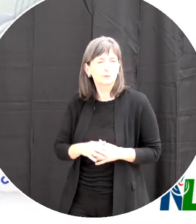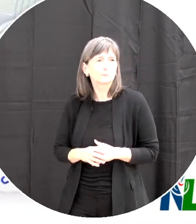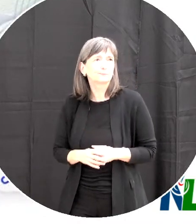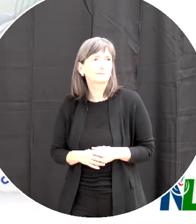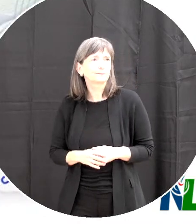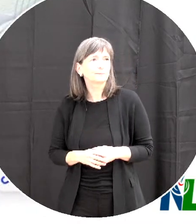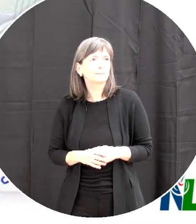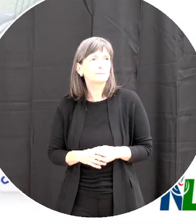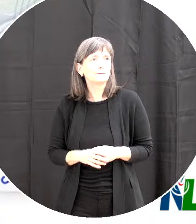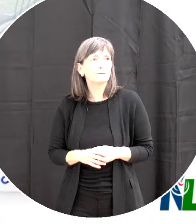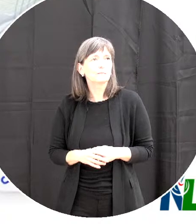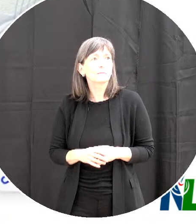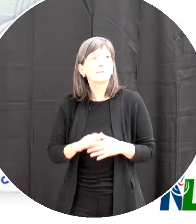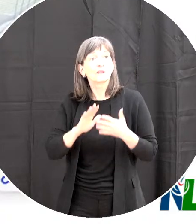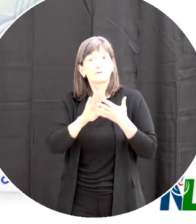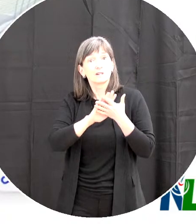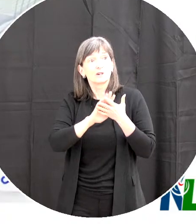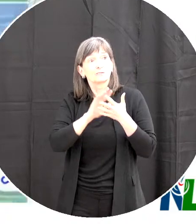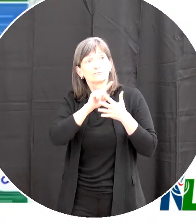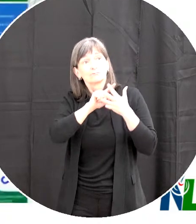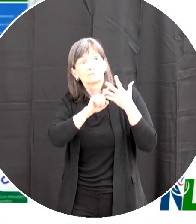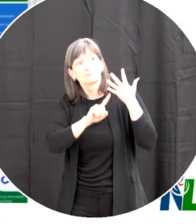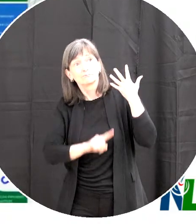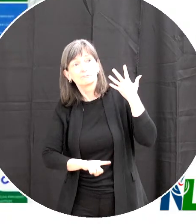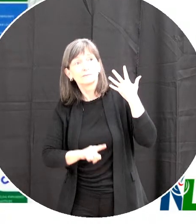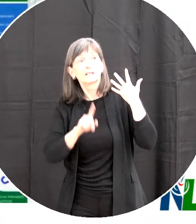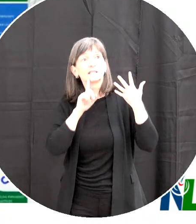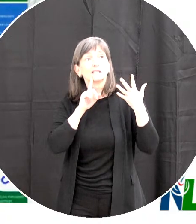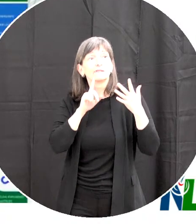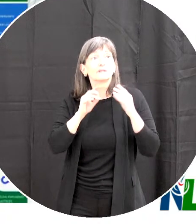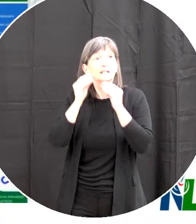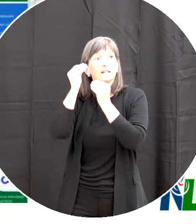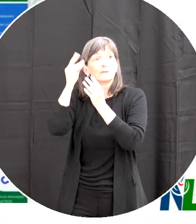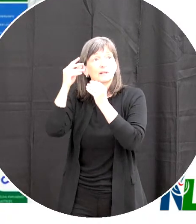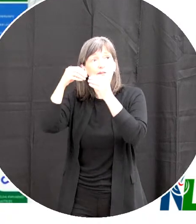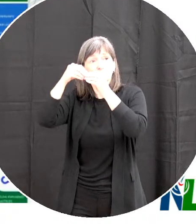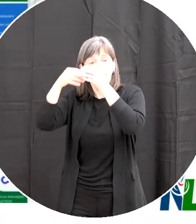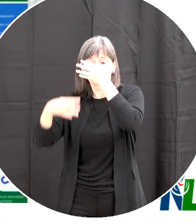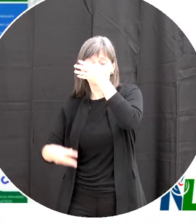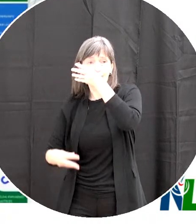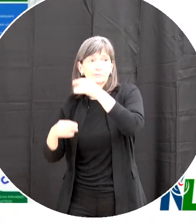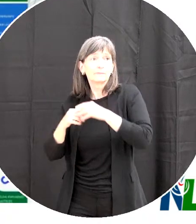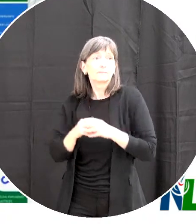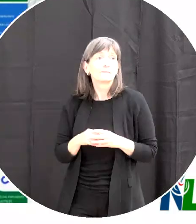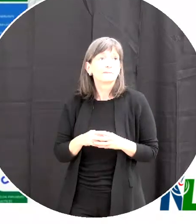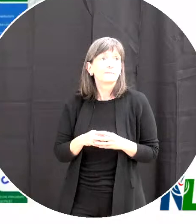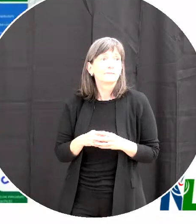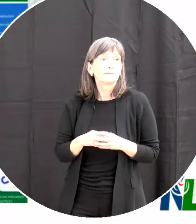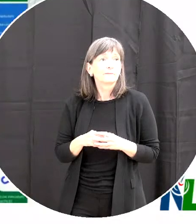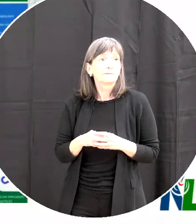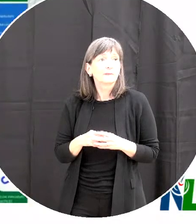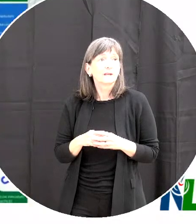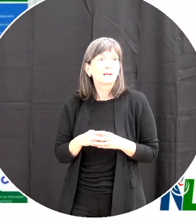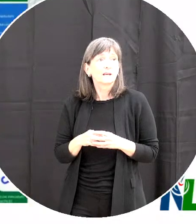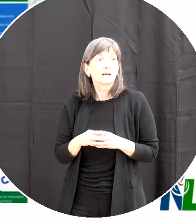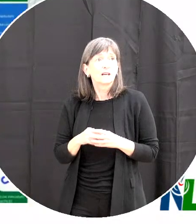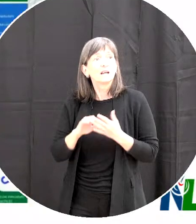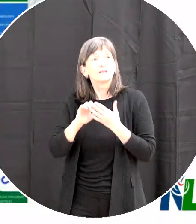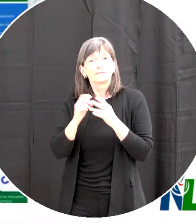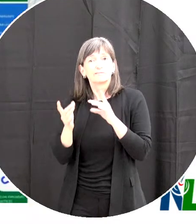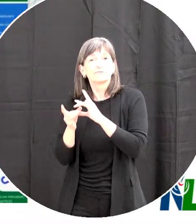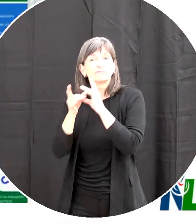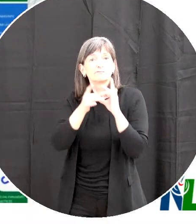Our videos and our 120 Days infographic have been a platform to enhance engagement and learning for